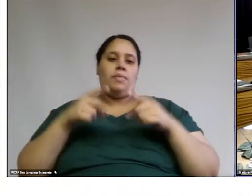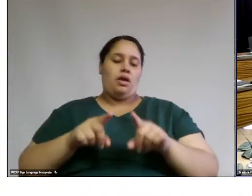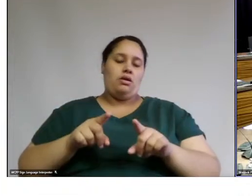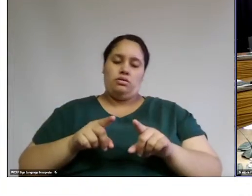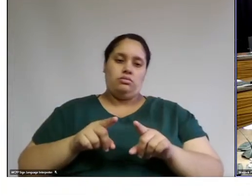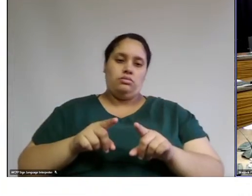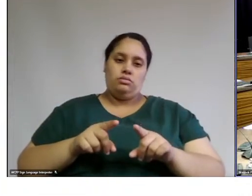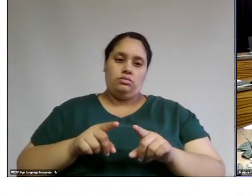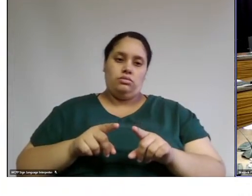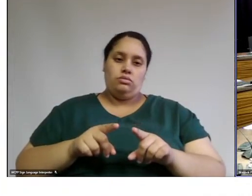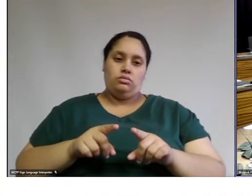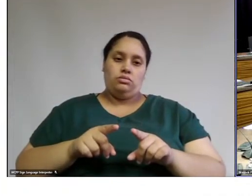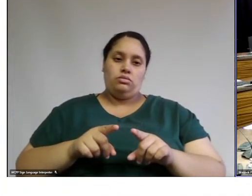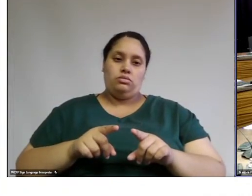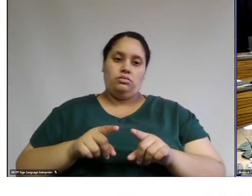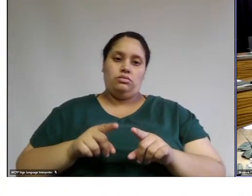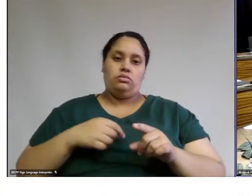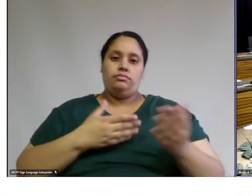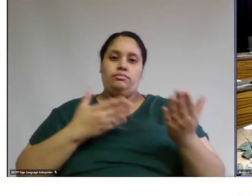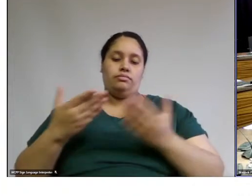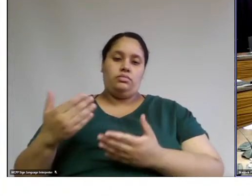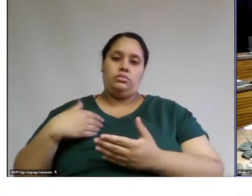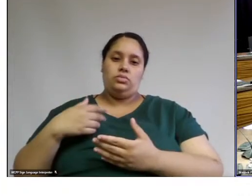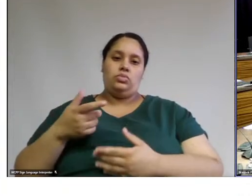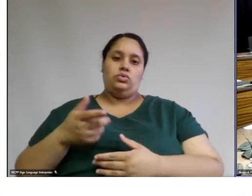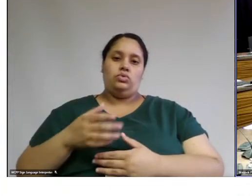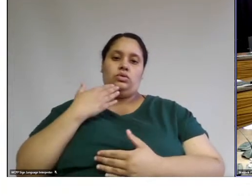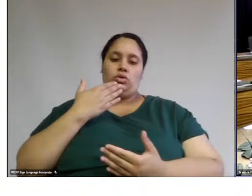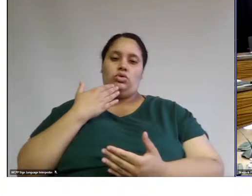concerned. But I'll hand over to my HG. Thank you.